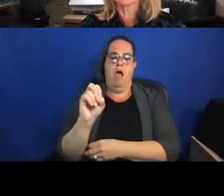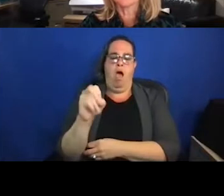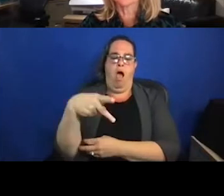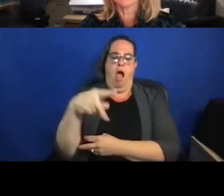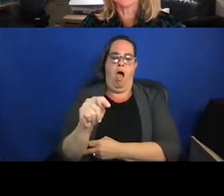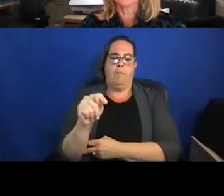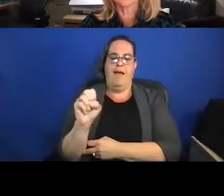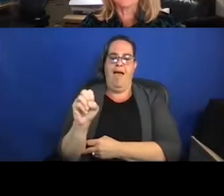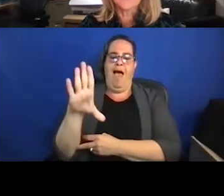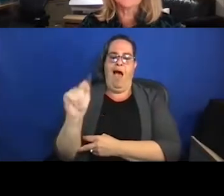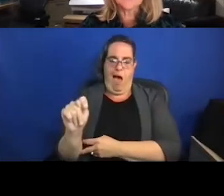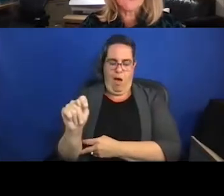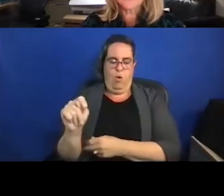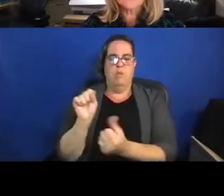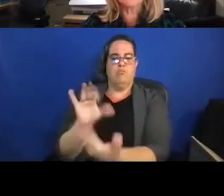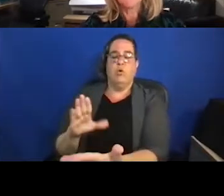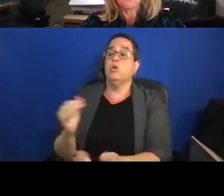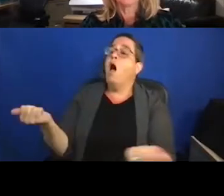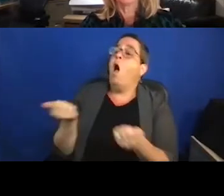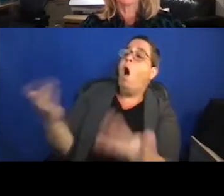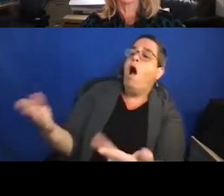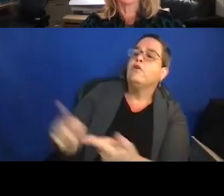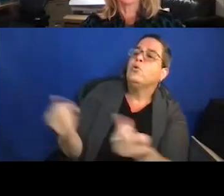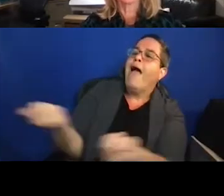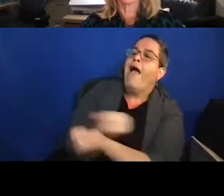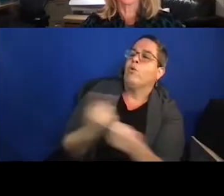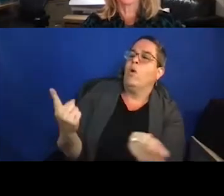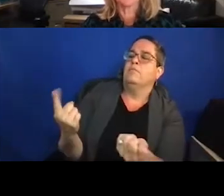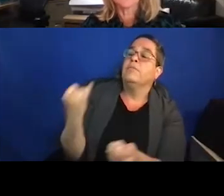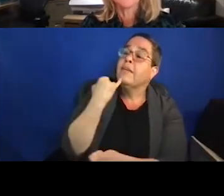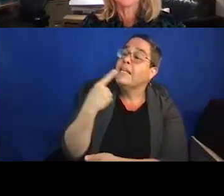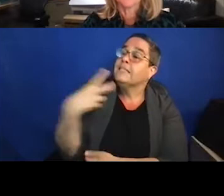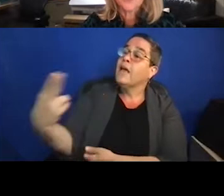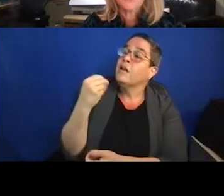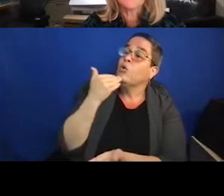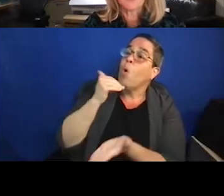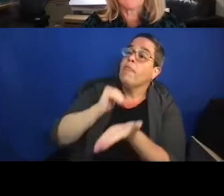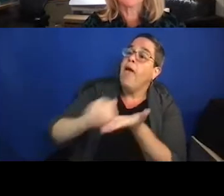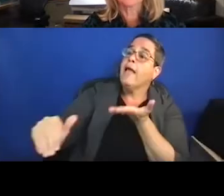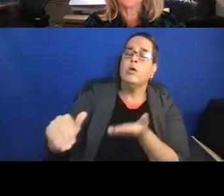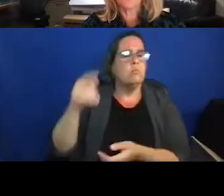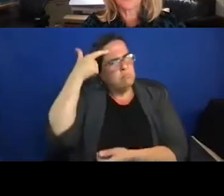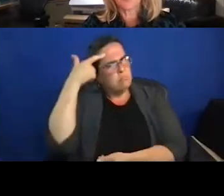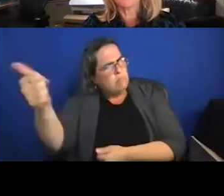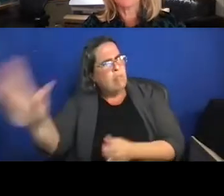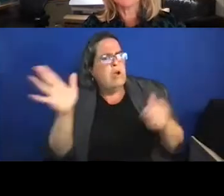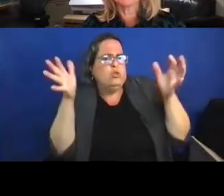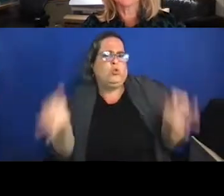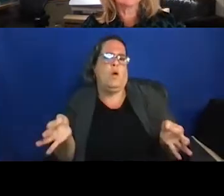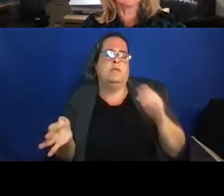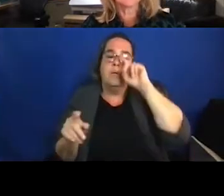there, which was to offer smoking cessation medications to all smokers using what we call an opt-out